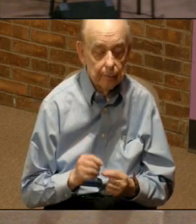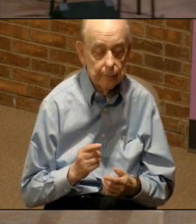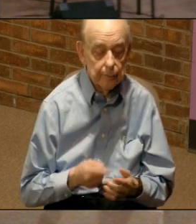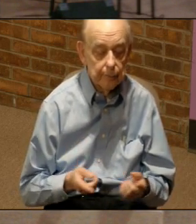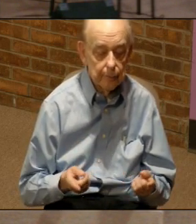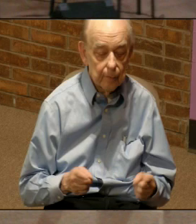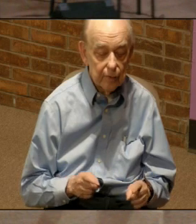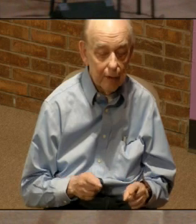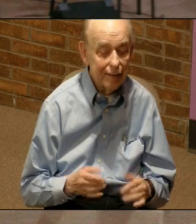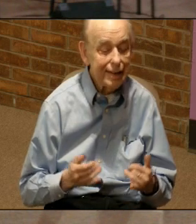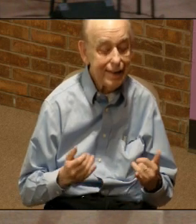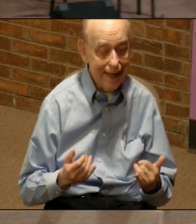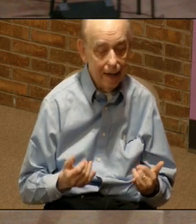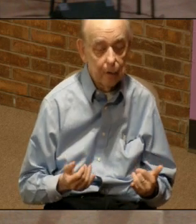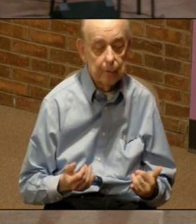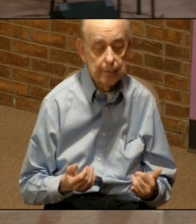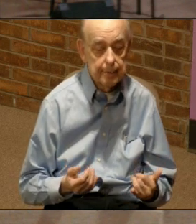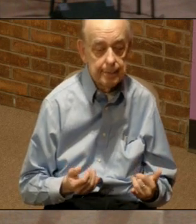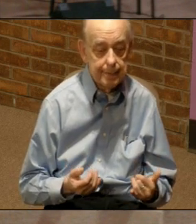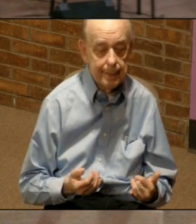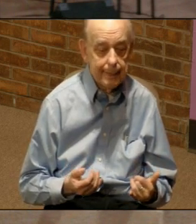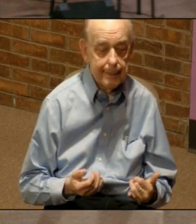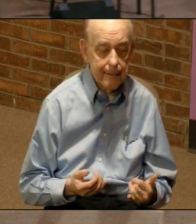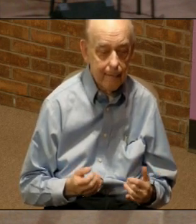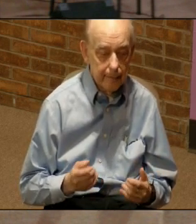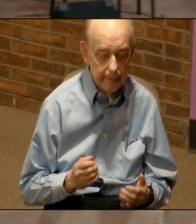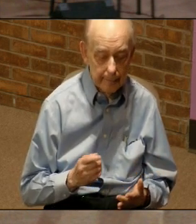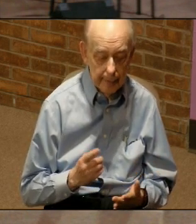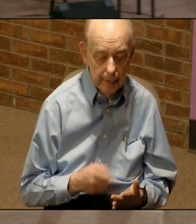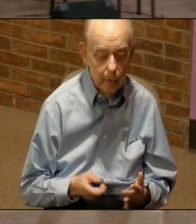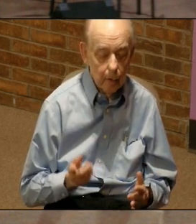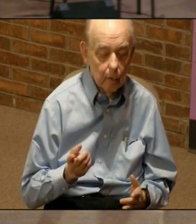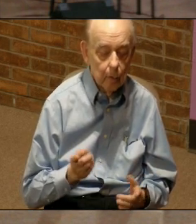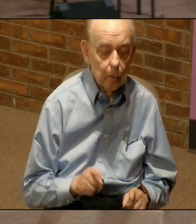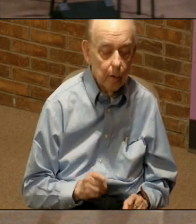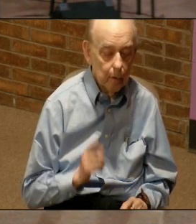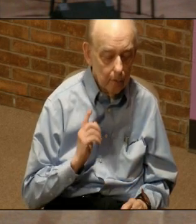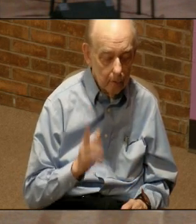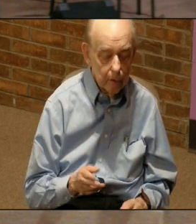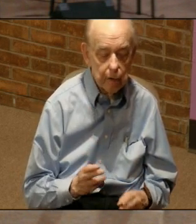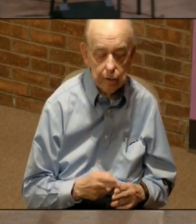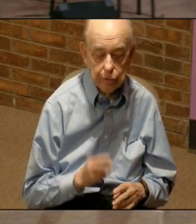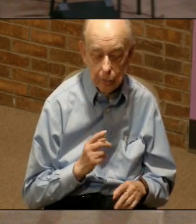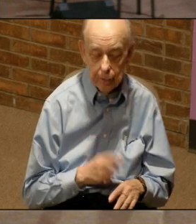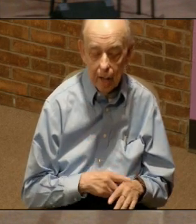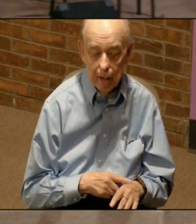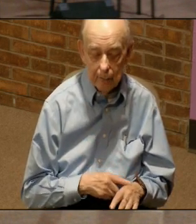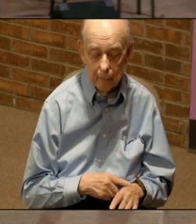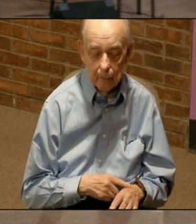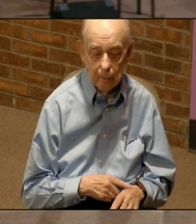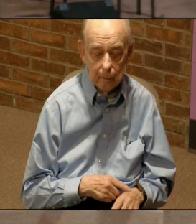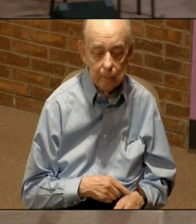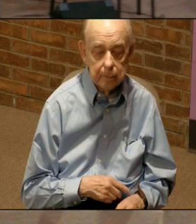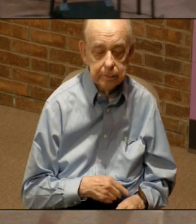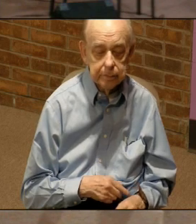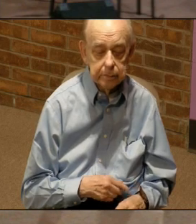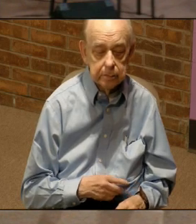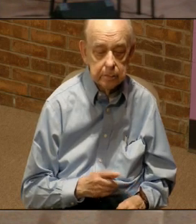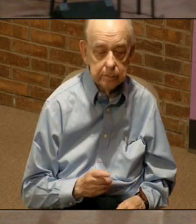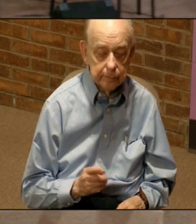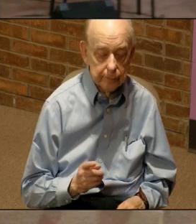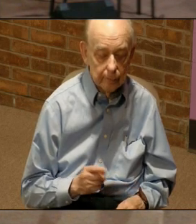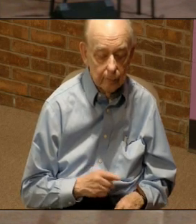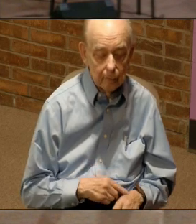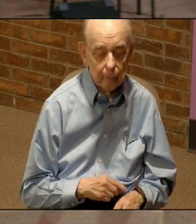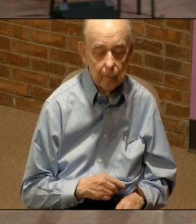what's happening now and what's going to happen in just a little bit of